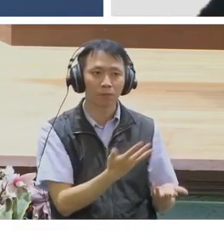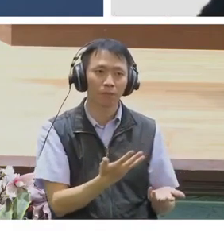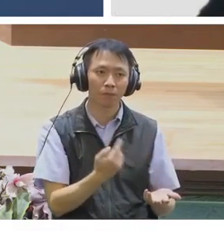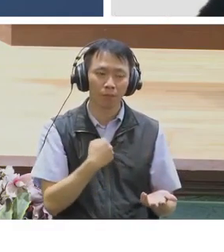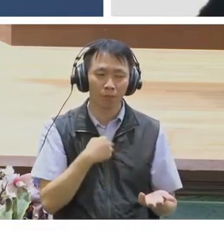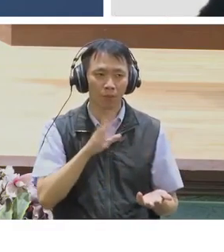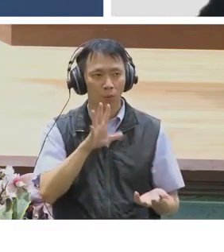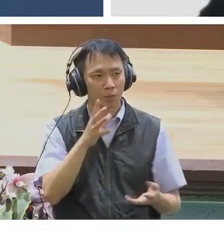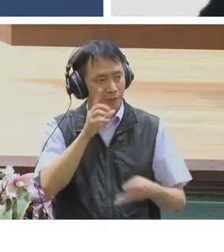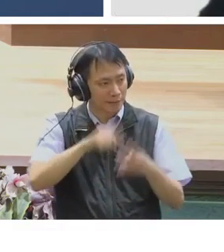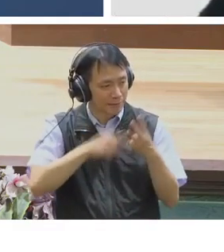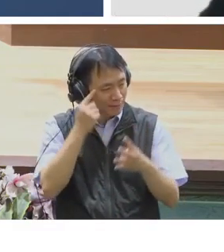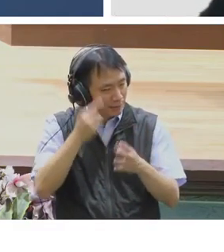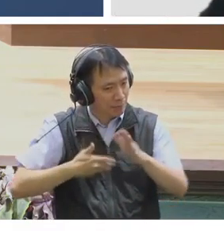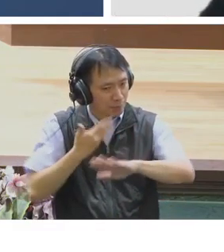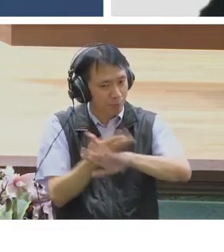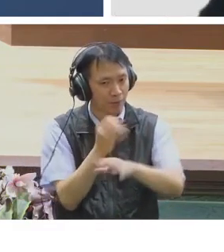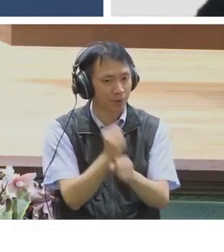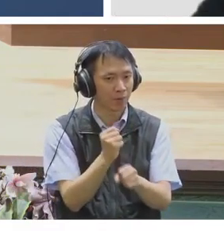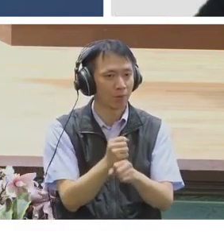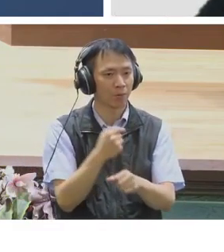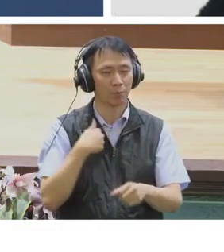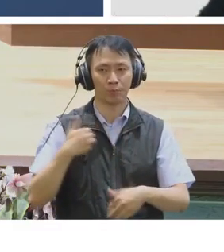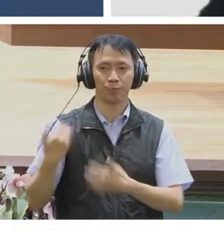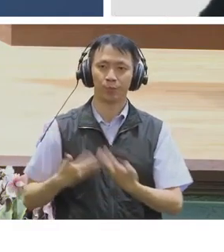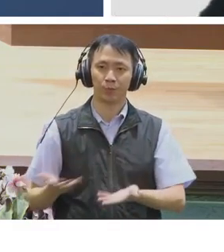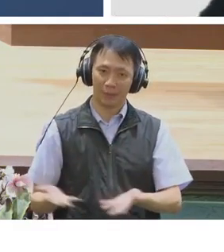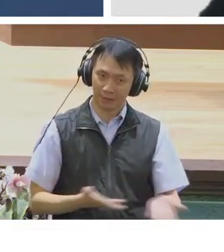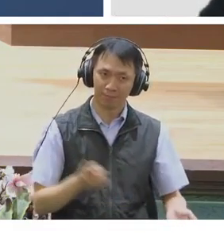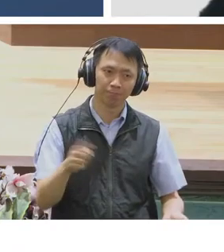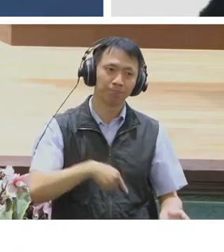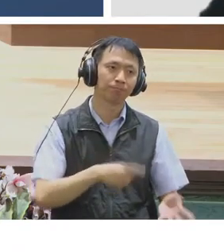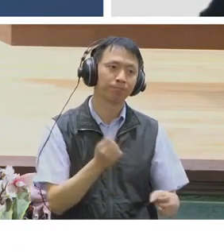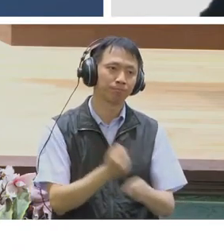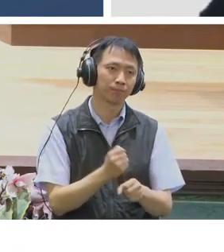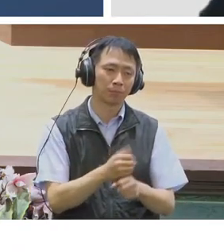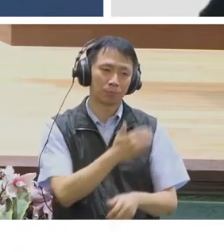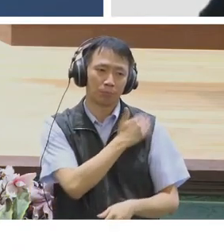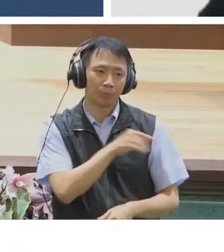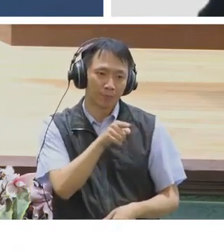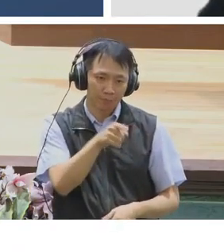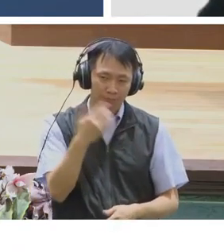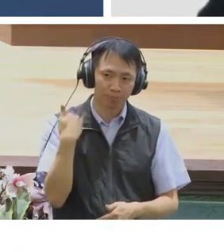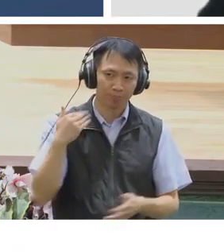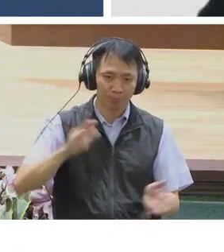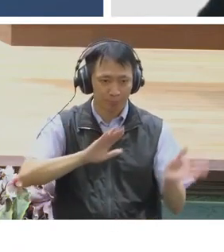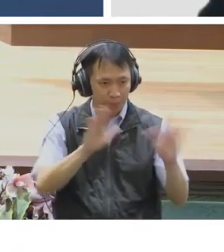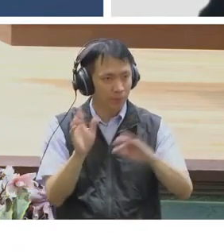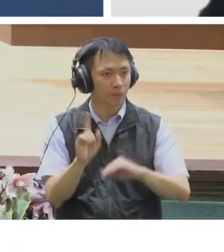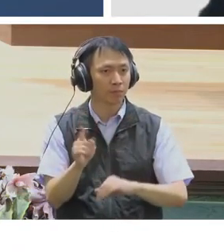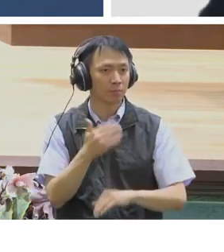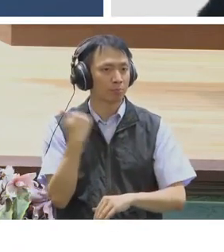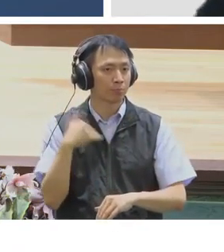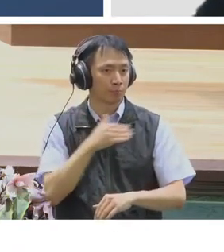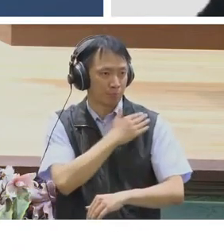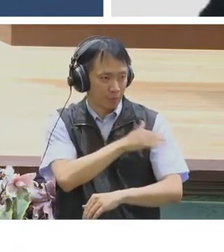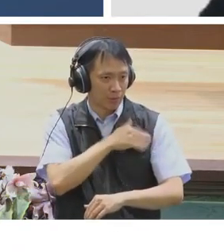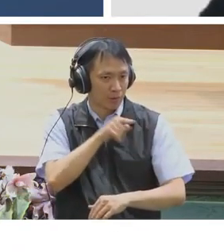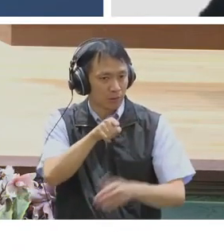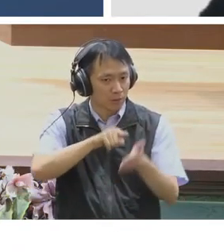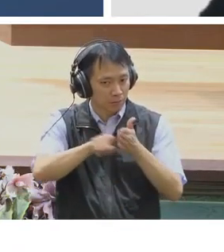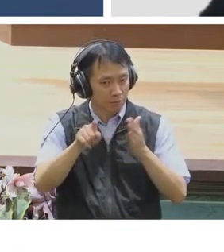So if you are from any stakeholder group, any group of interest, let's say, and you would like to